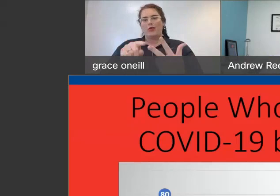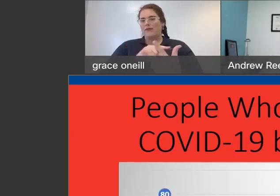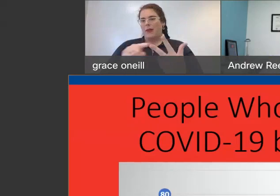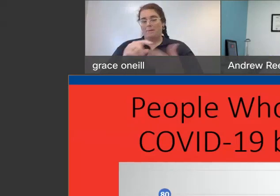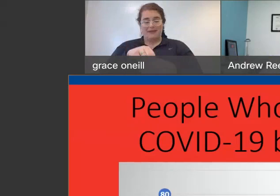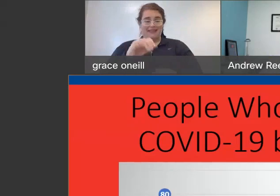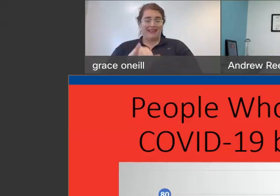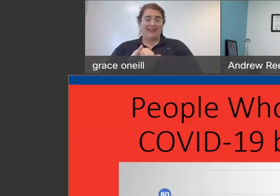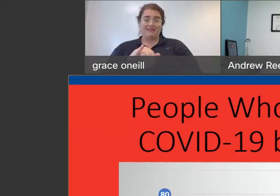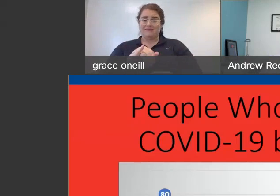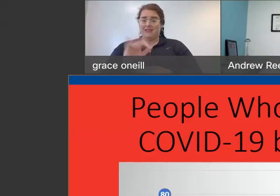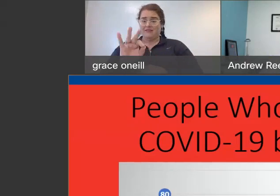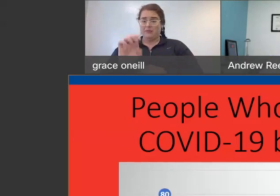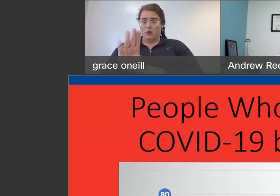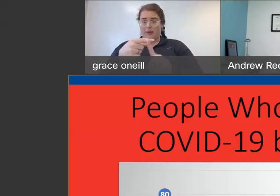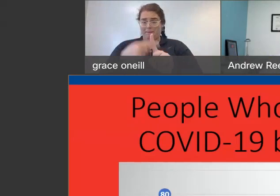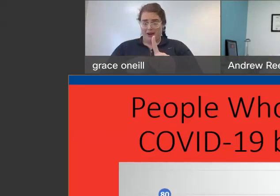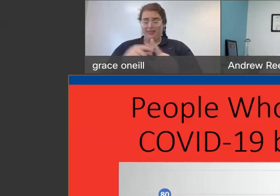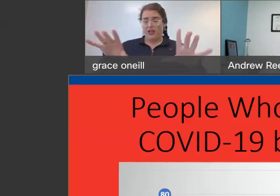hospitalization.